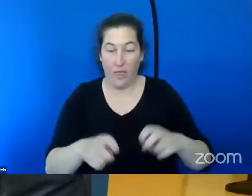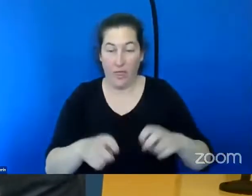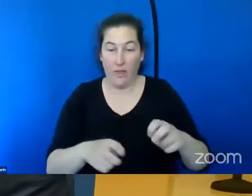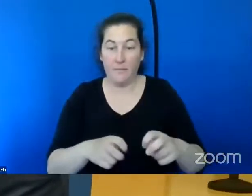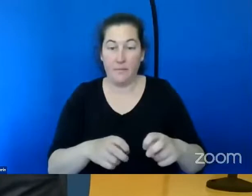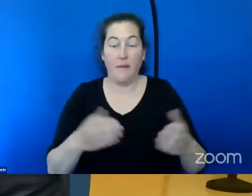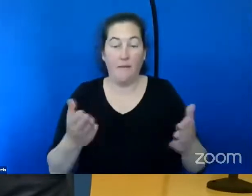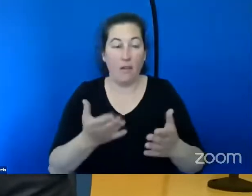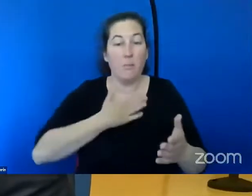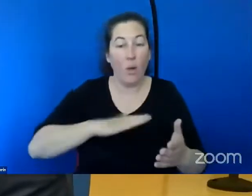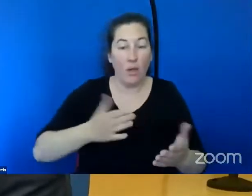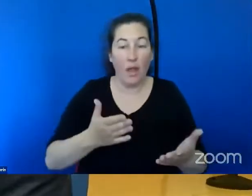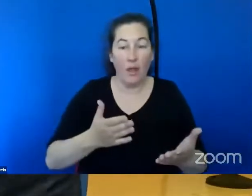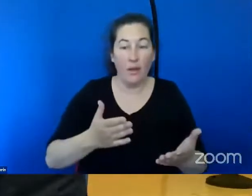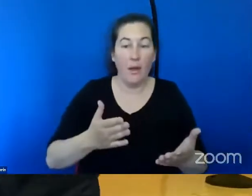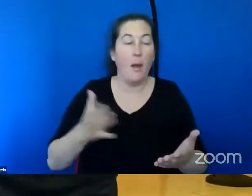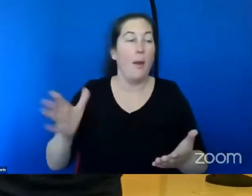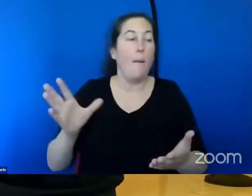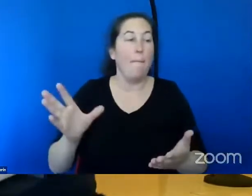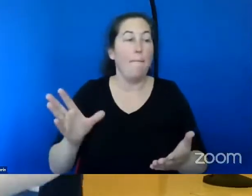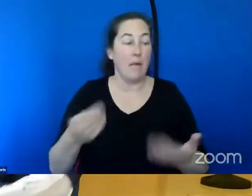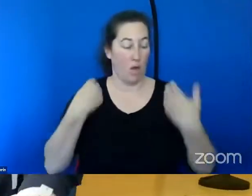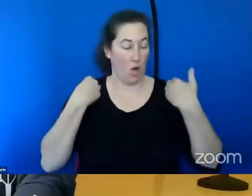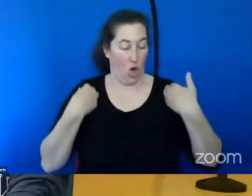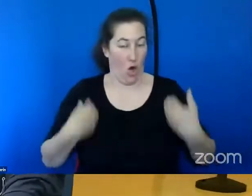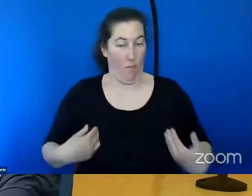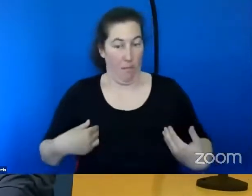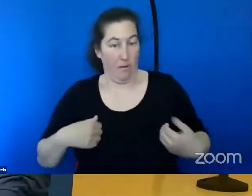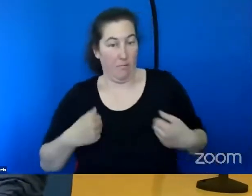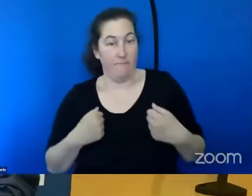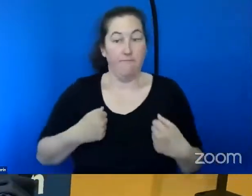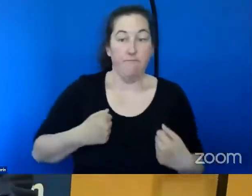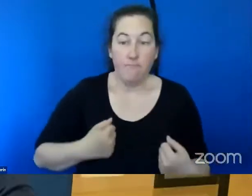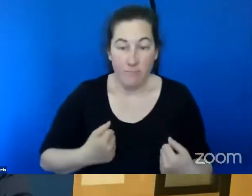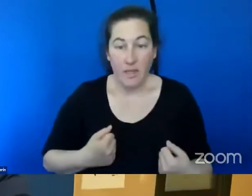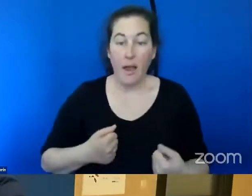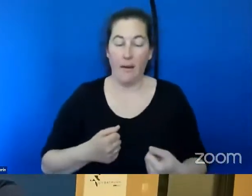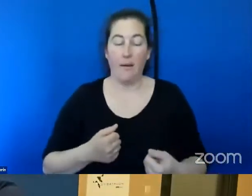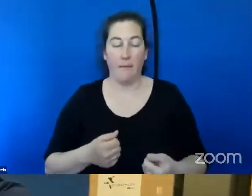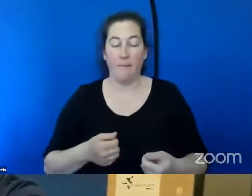the objects to the edge, which makes it easier for him to grip.